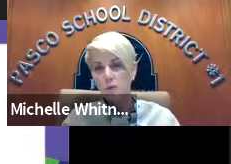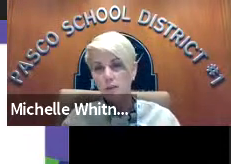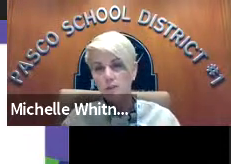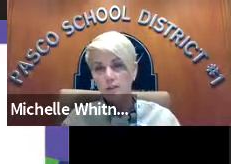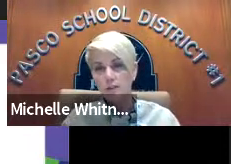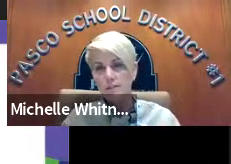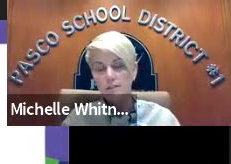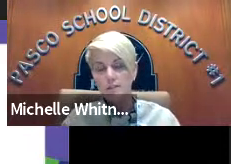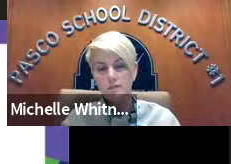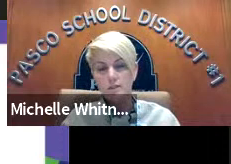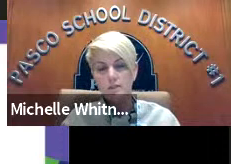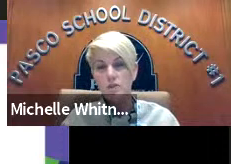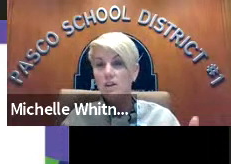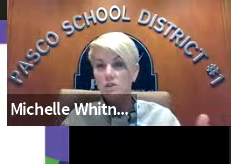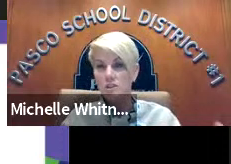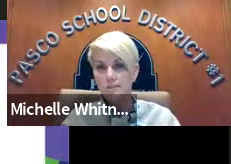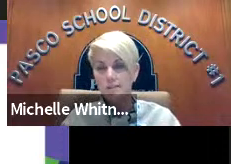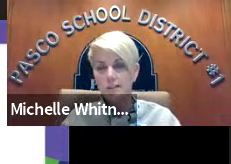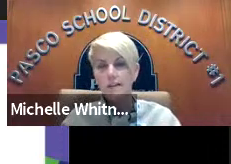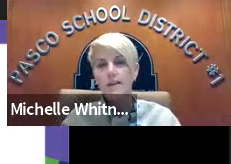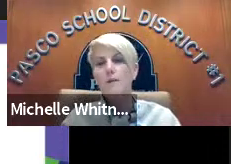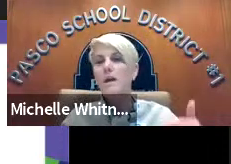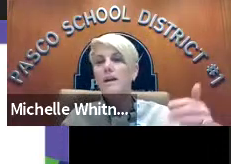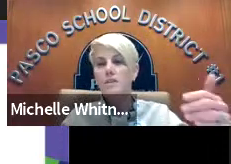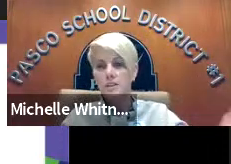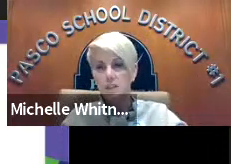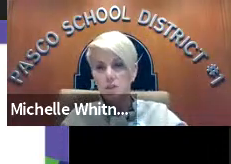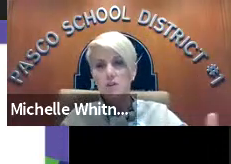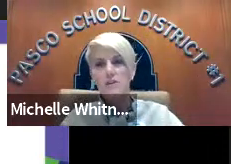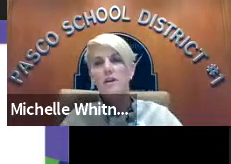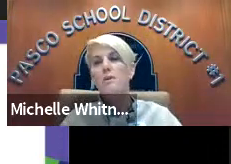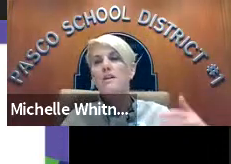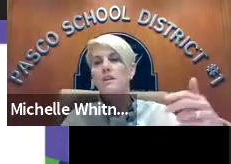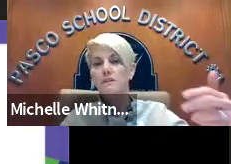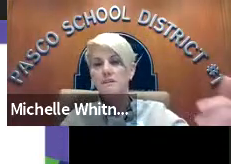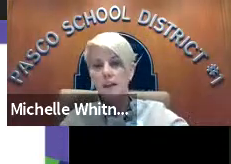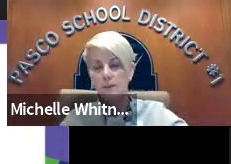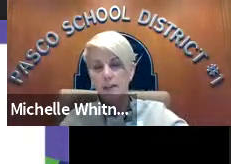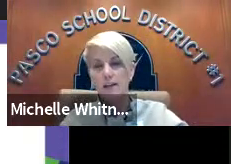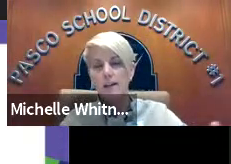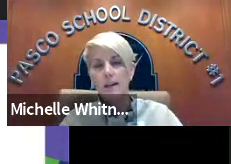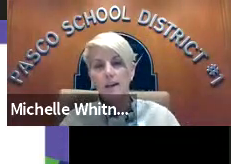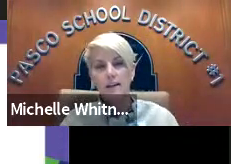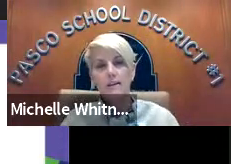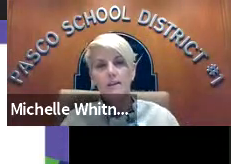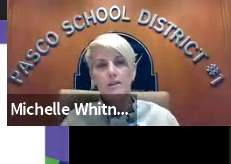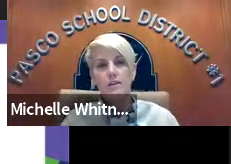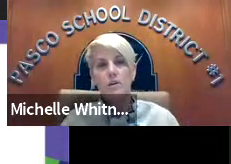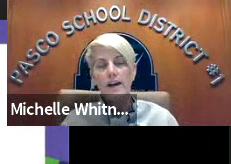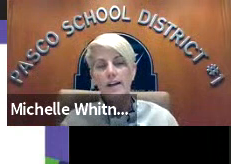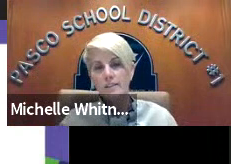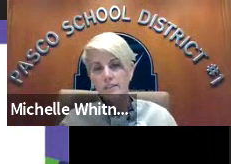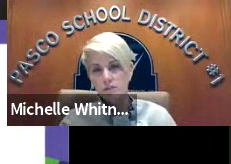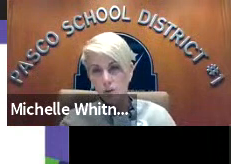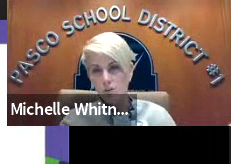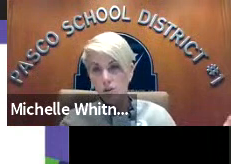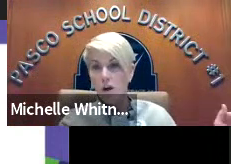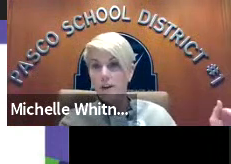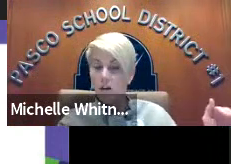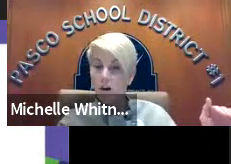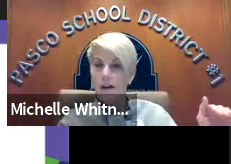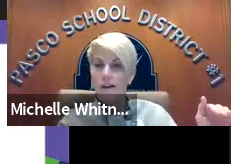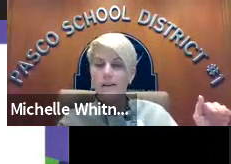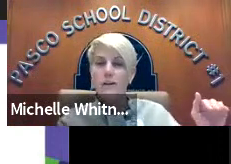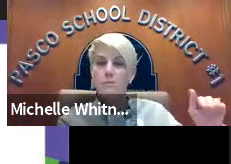time we make one of these changes, the impact on a teacher, the impact on a family. And, you know, as this